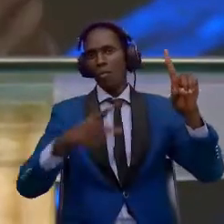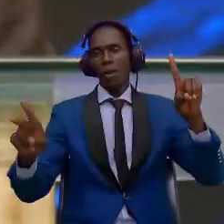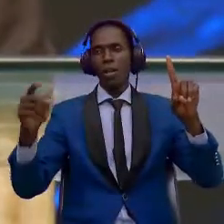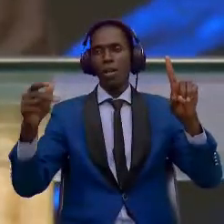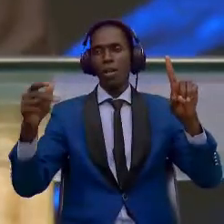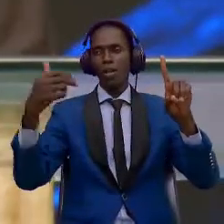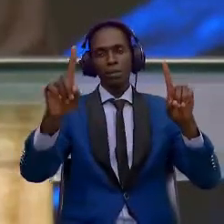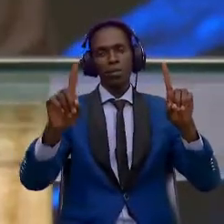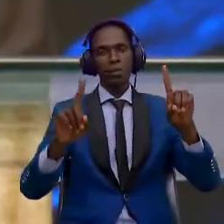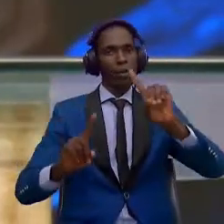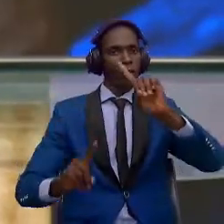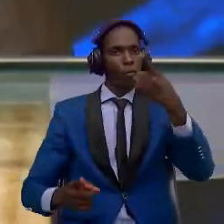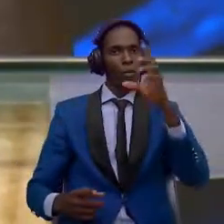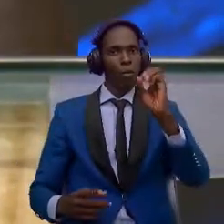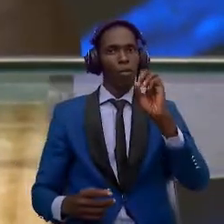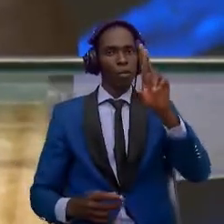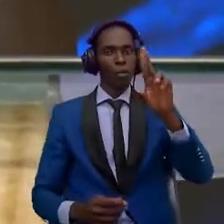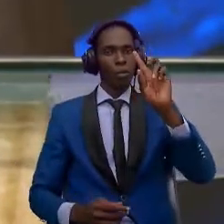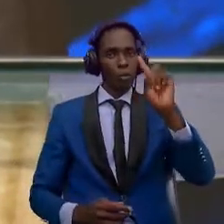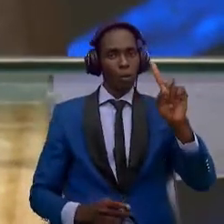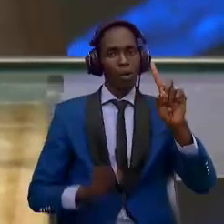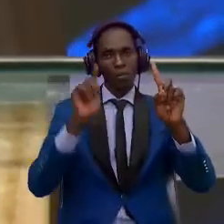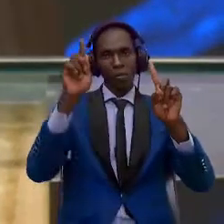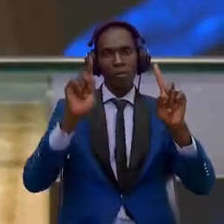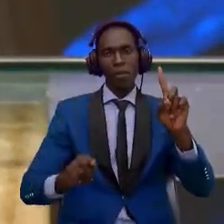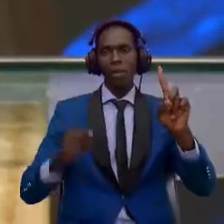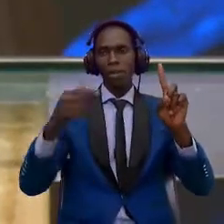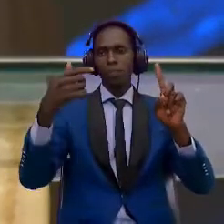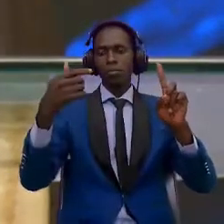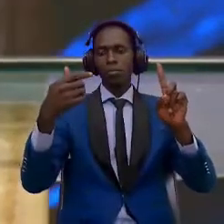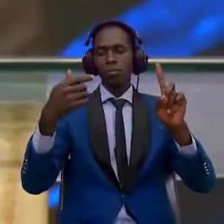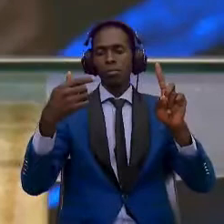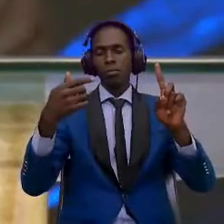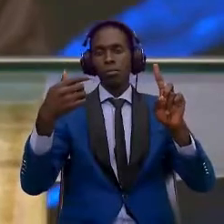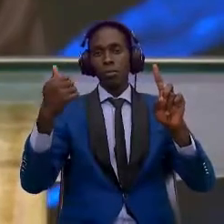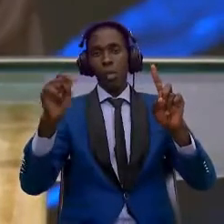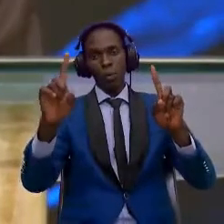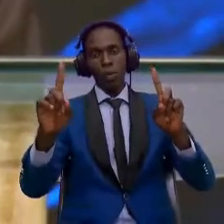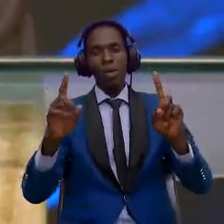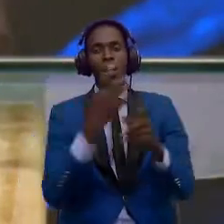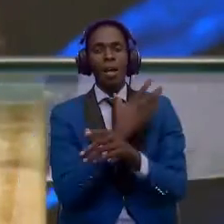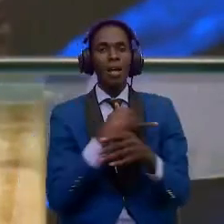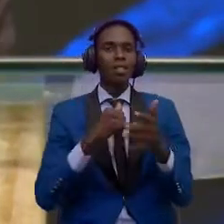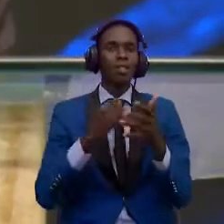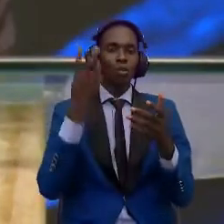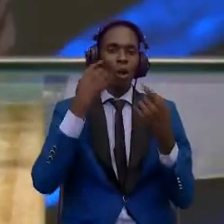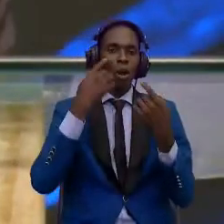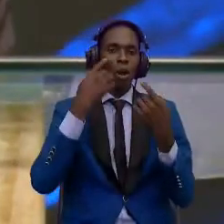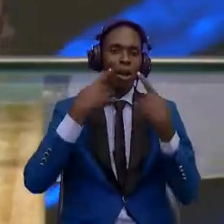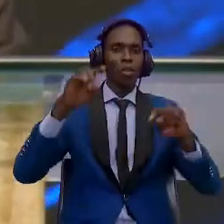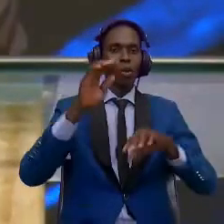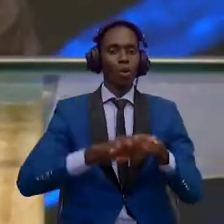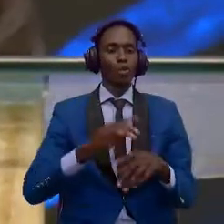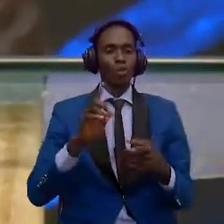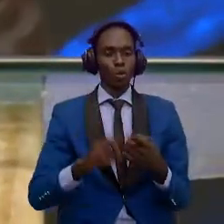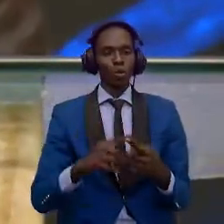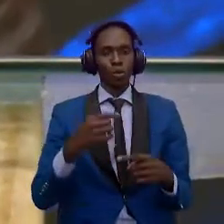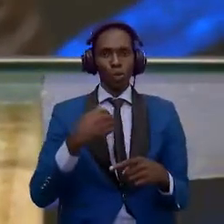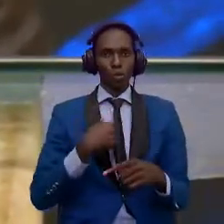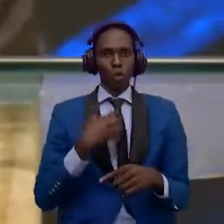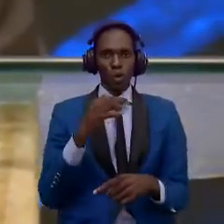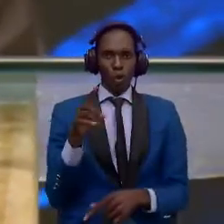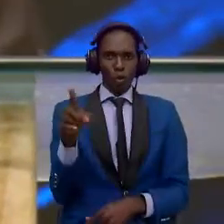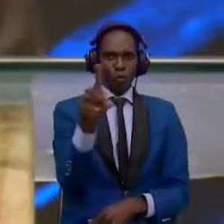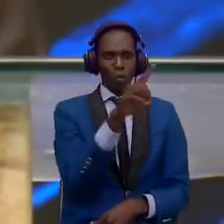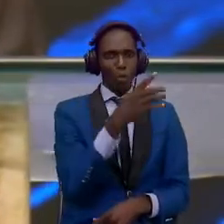1, reading from verse 11. And it has been declared unto me of you, my brethren, by